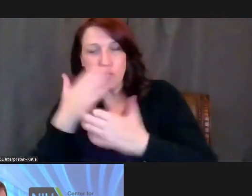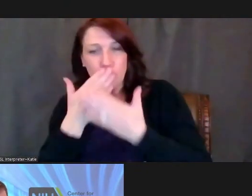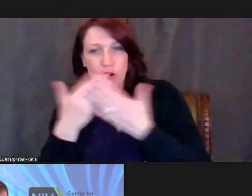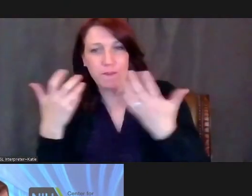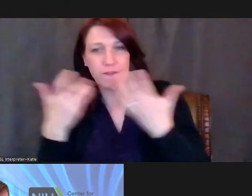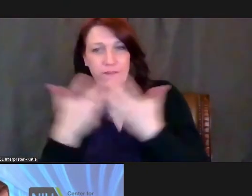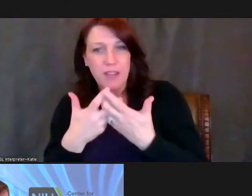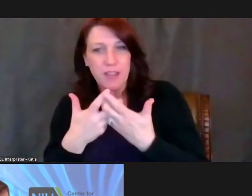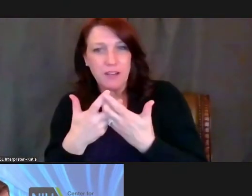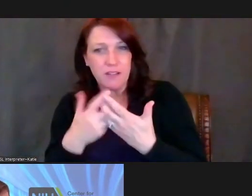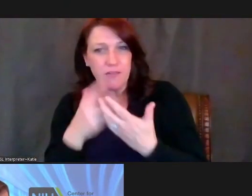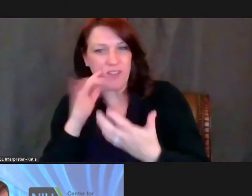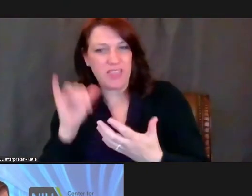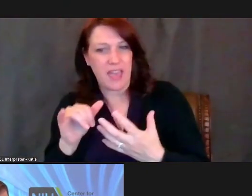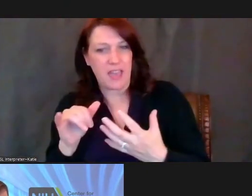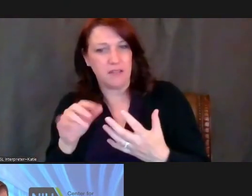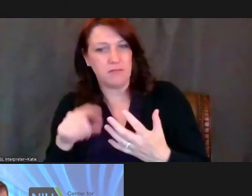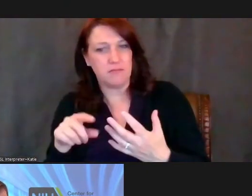that particular meeting.